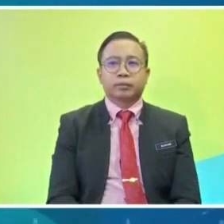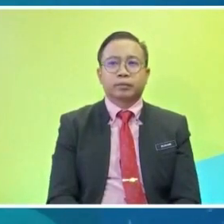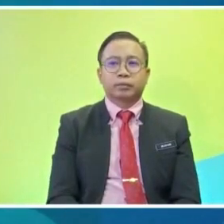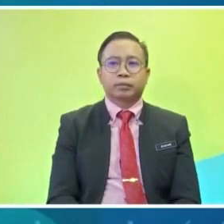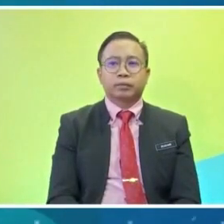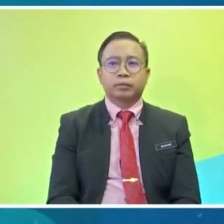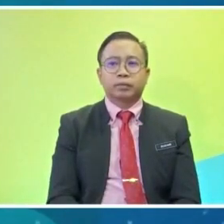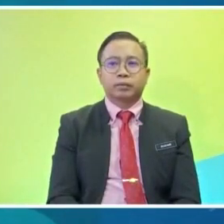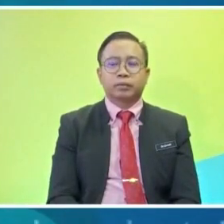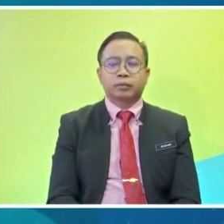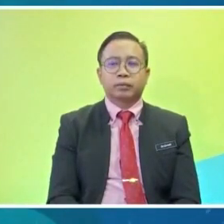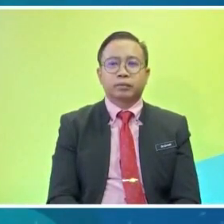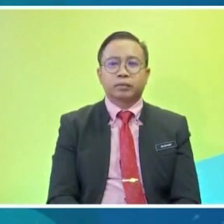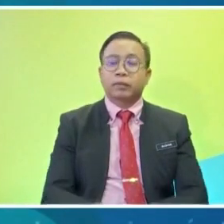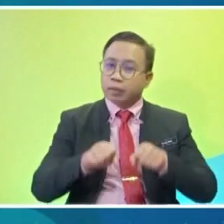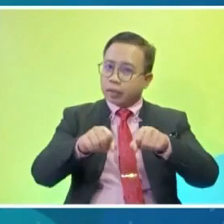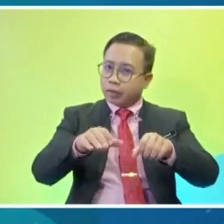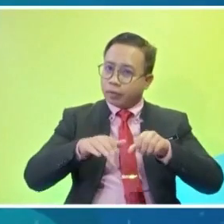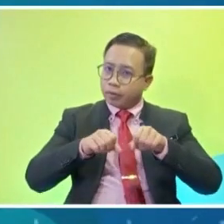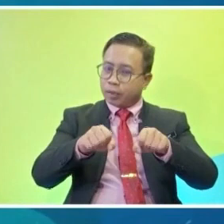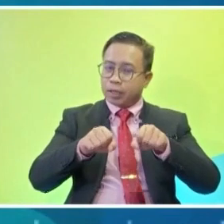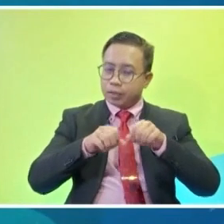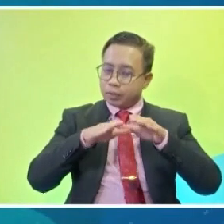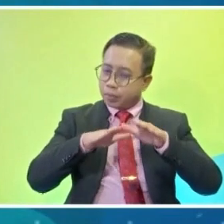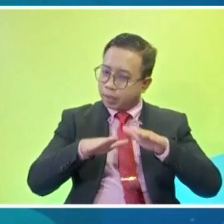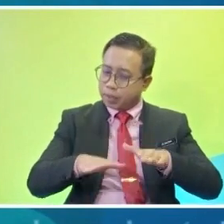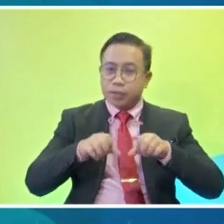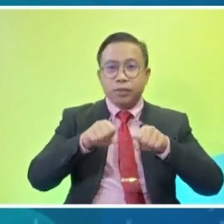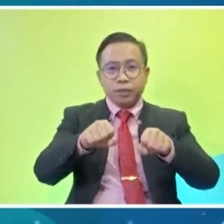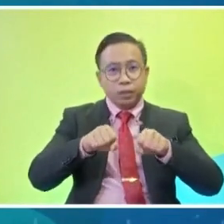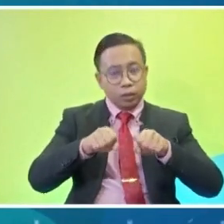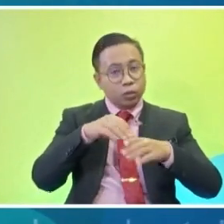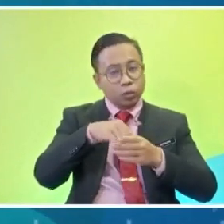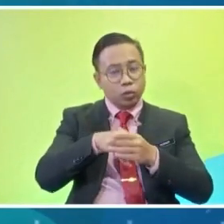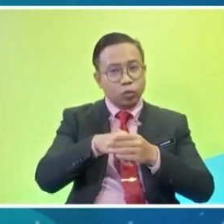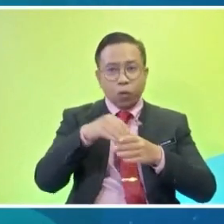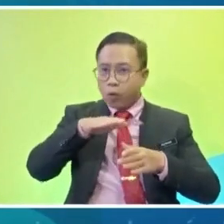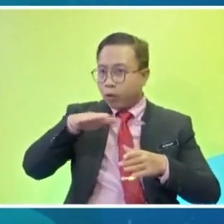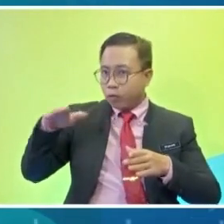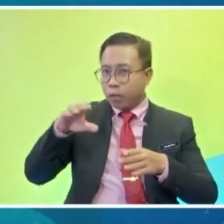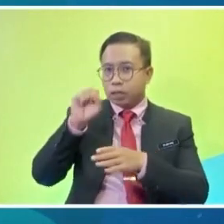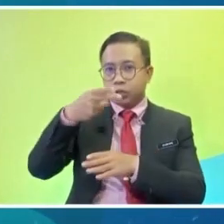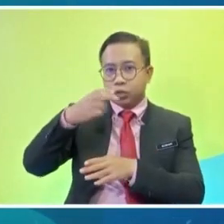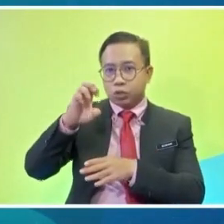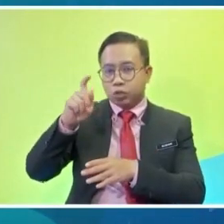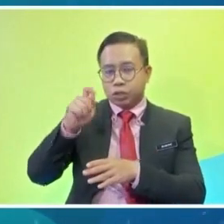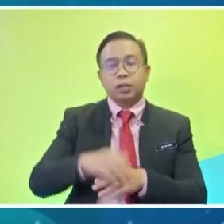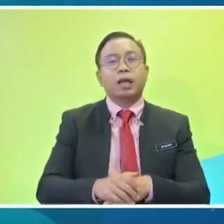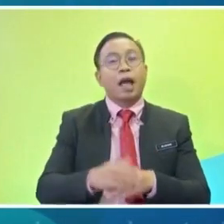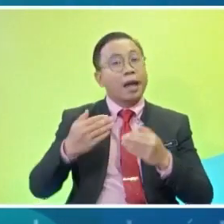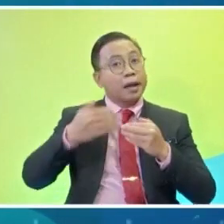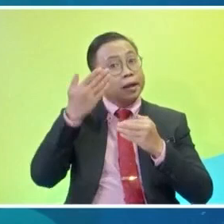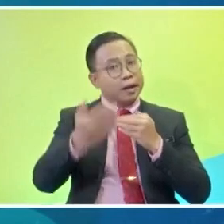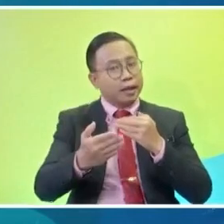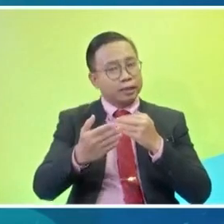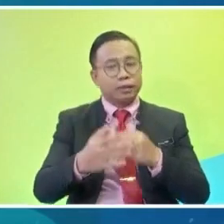Press the dough into flat sheets. Yes, you press the dough into flat sheets. Okay, so that is the fifth step. And what's next?